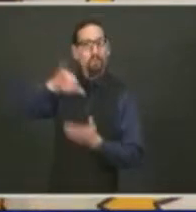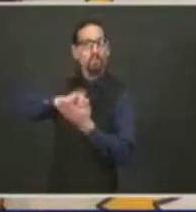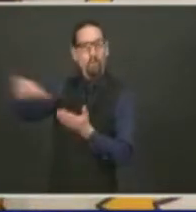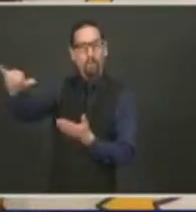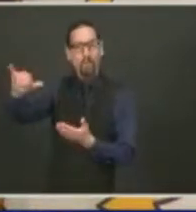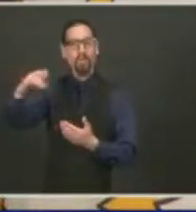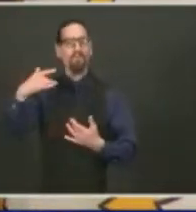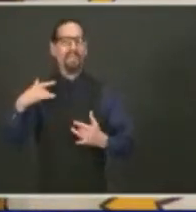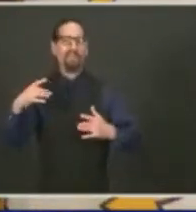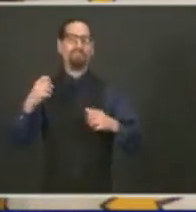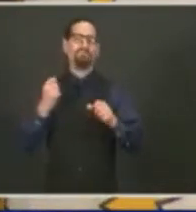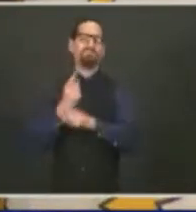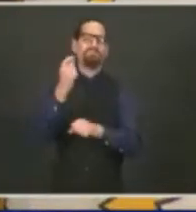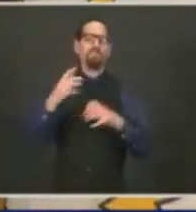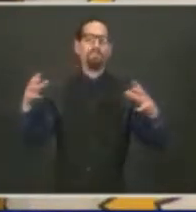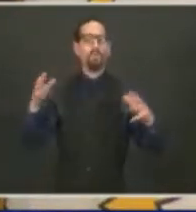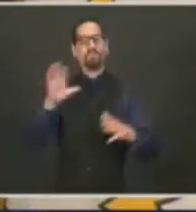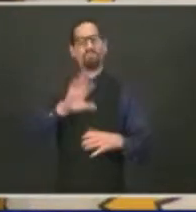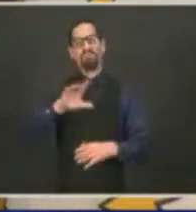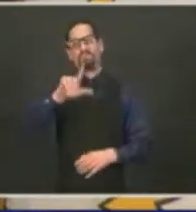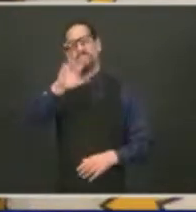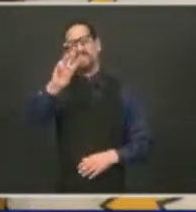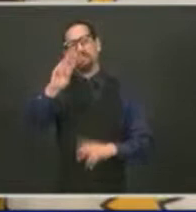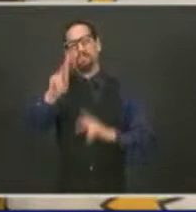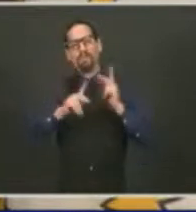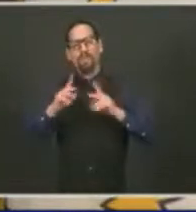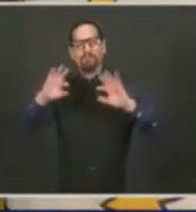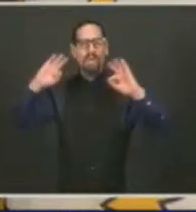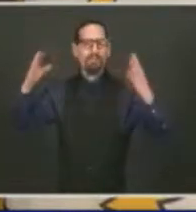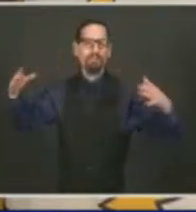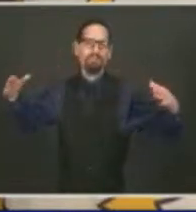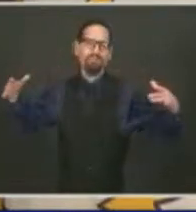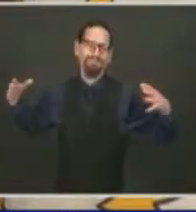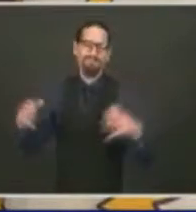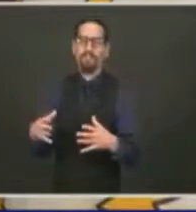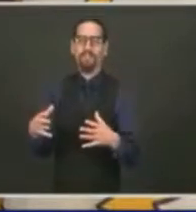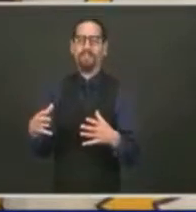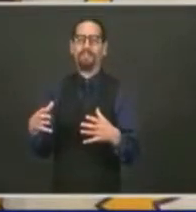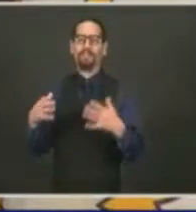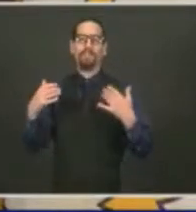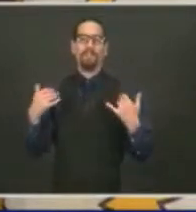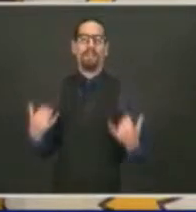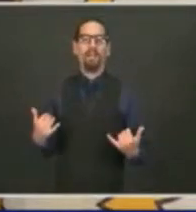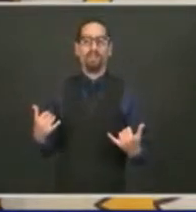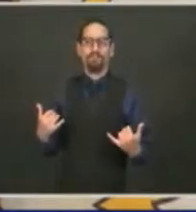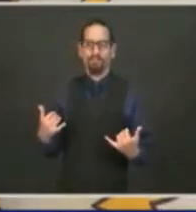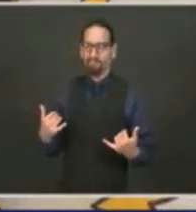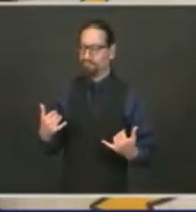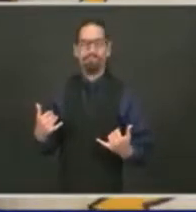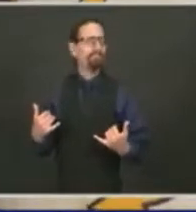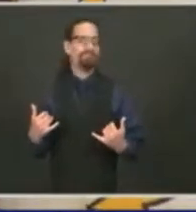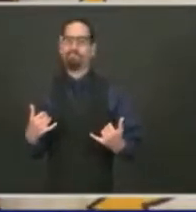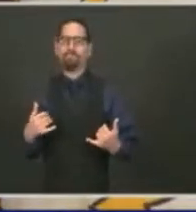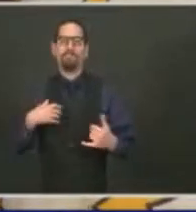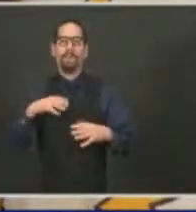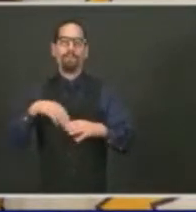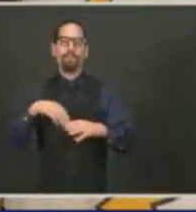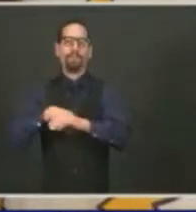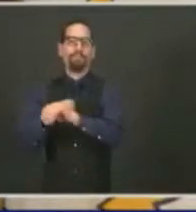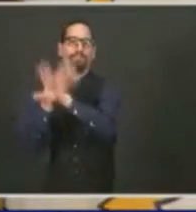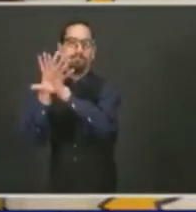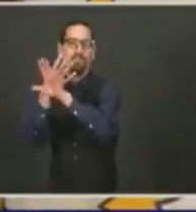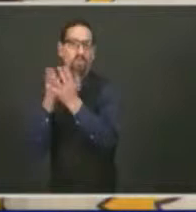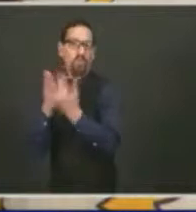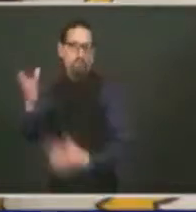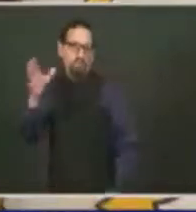my family knows how to family, all right? Christmas Day, what I'm going to be doing is I'm going to do a little portal conversation with my mom and dad. We'll have a good old visit on the